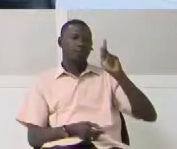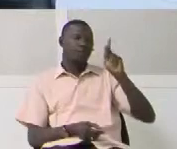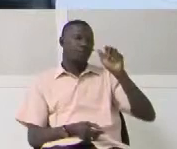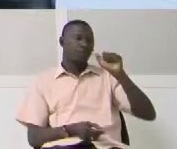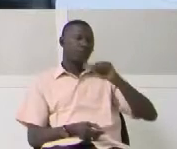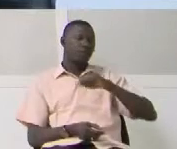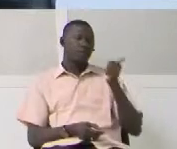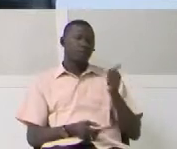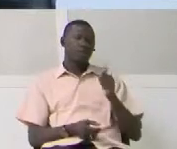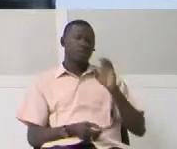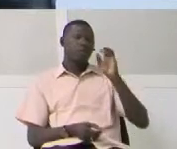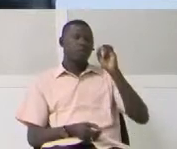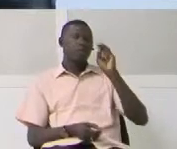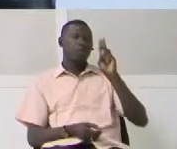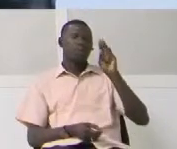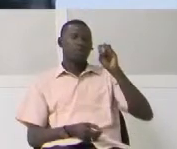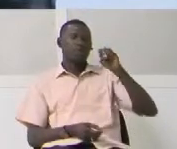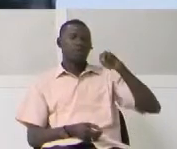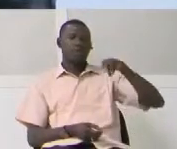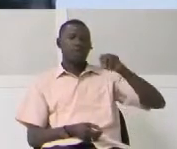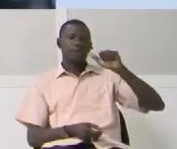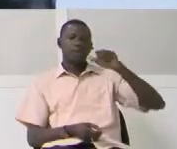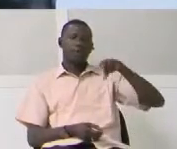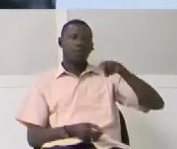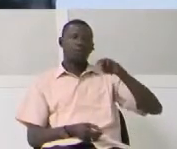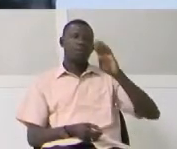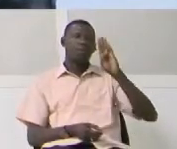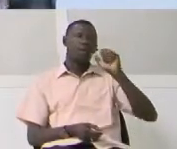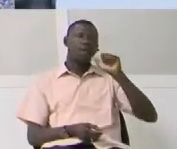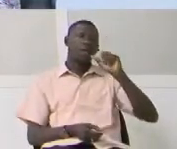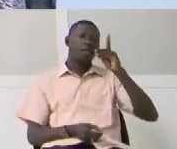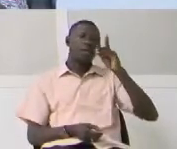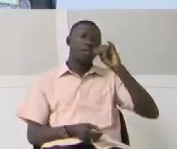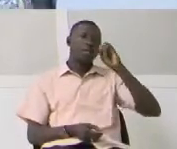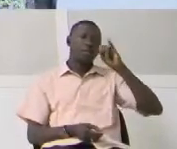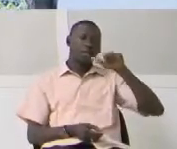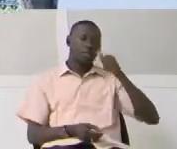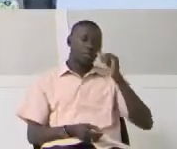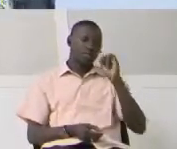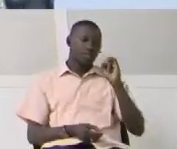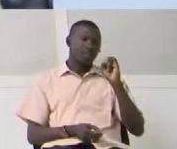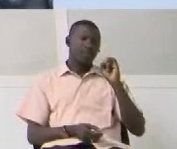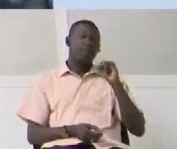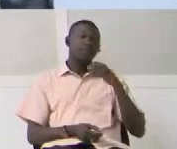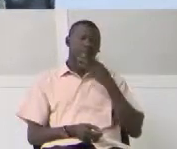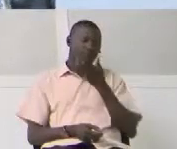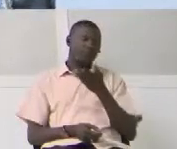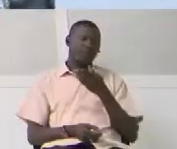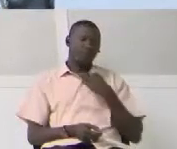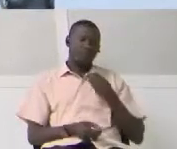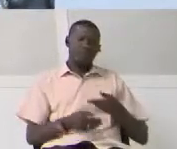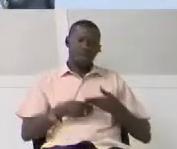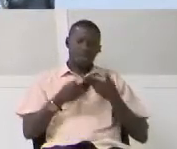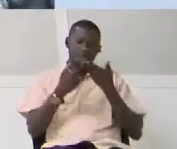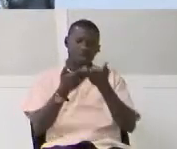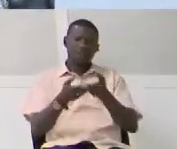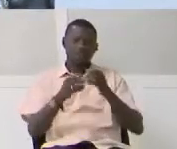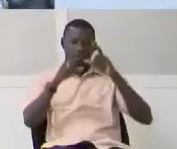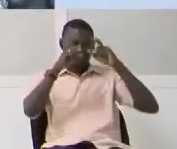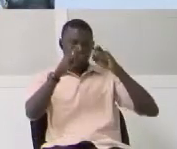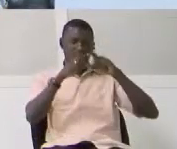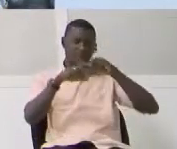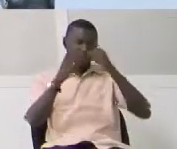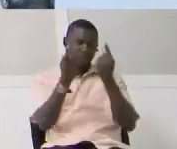ba Natali ak Bled West Bled yoy lolu. So I handed over the